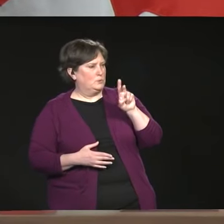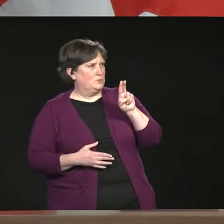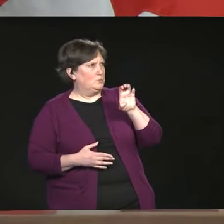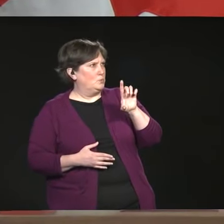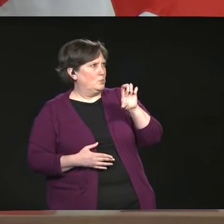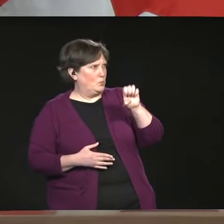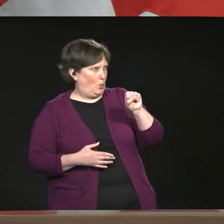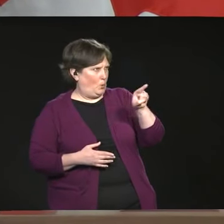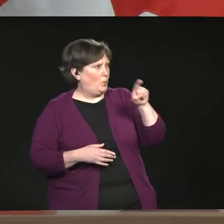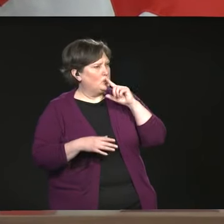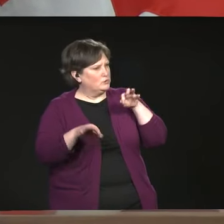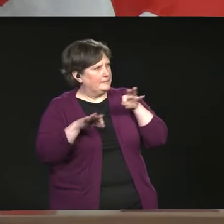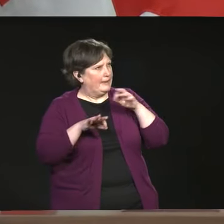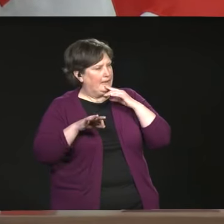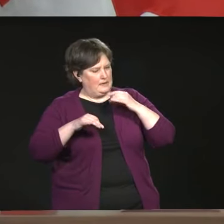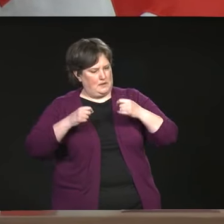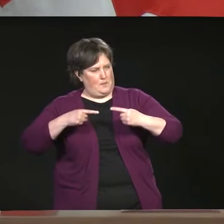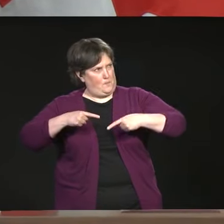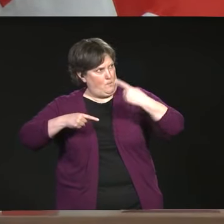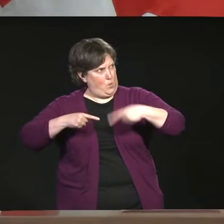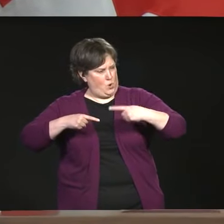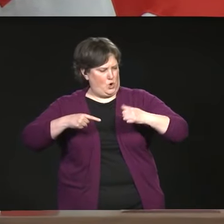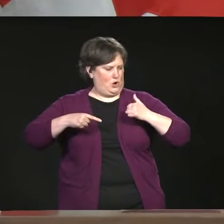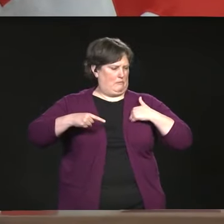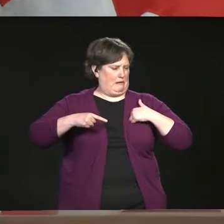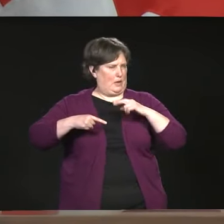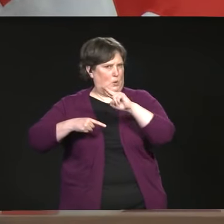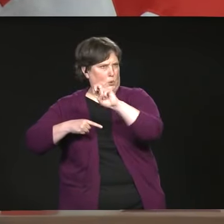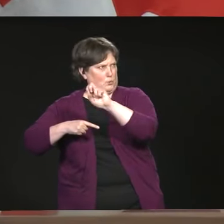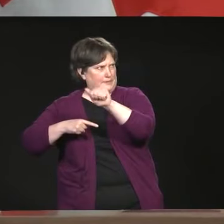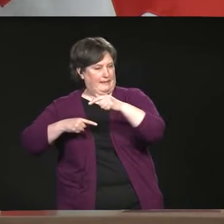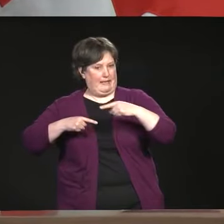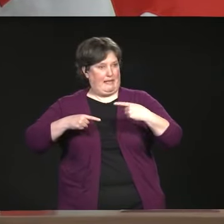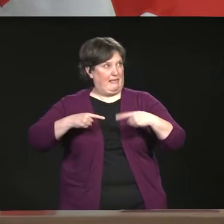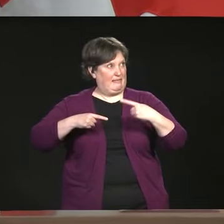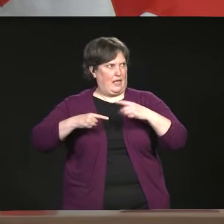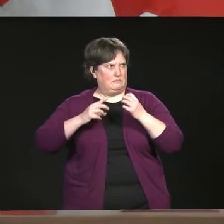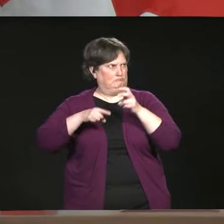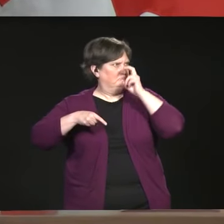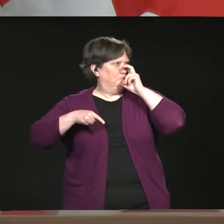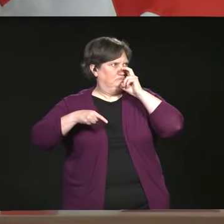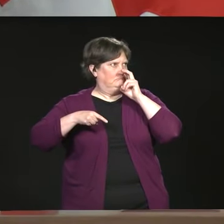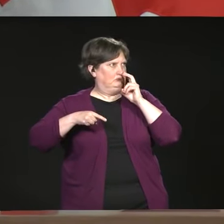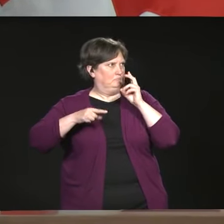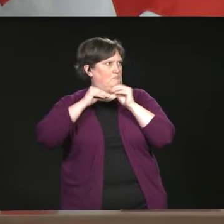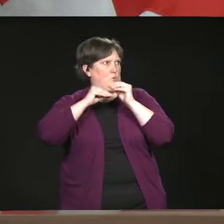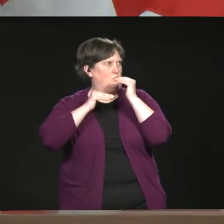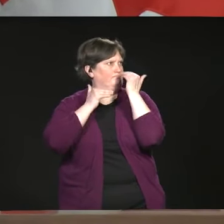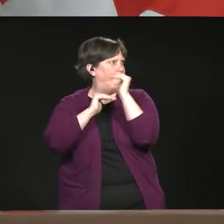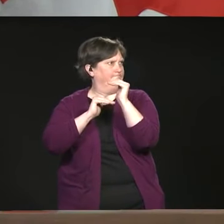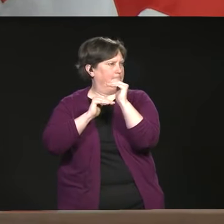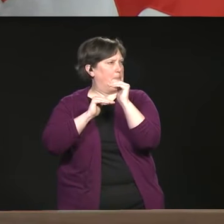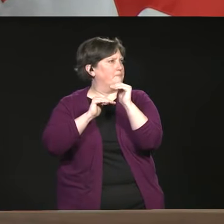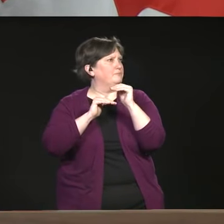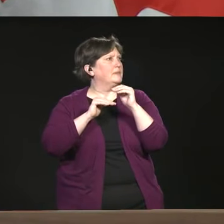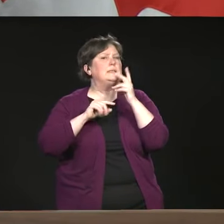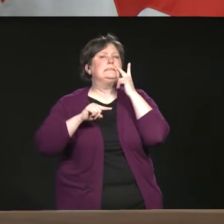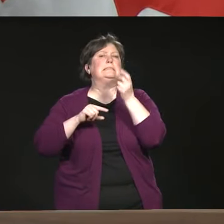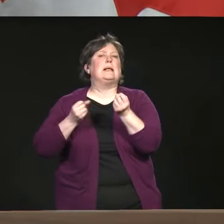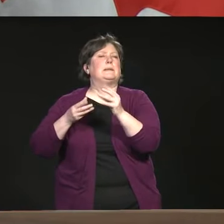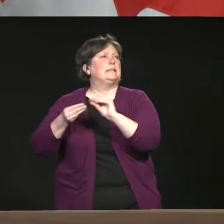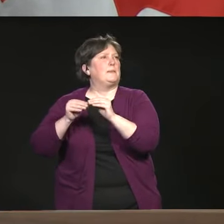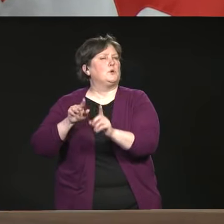Canada-U.S. border could be tightened even further, depending on how the number of cases plays out in the states. And Minister